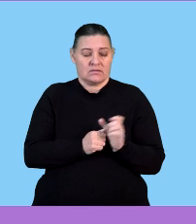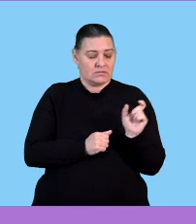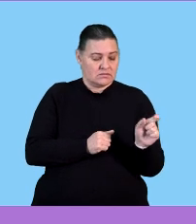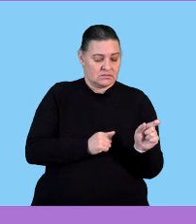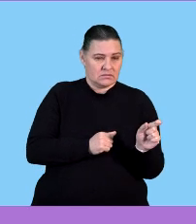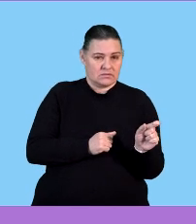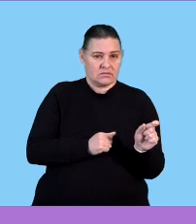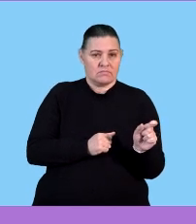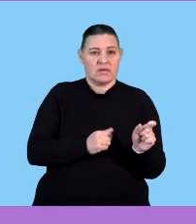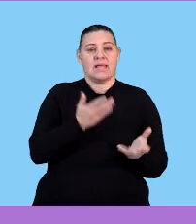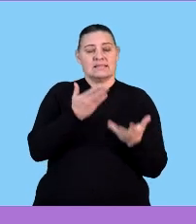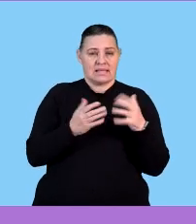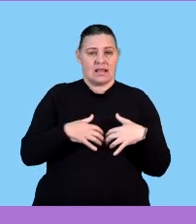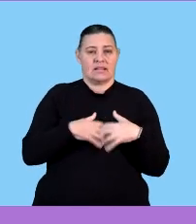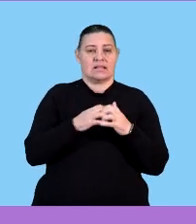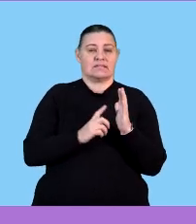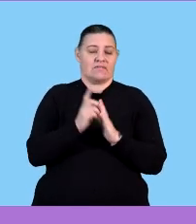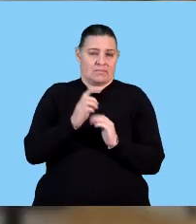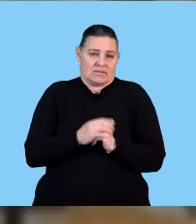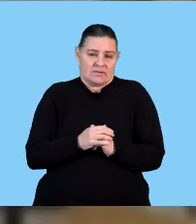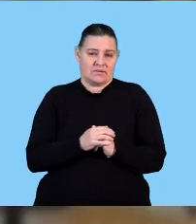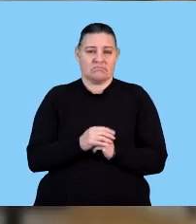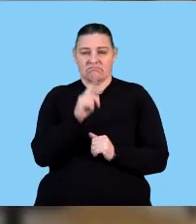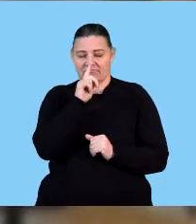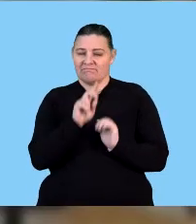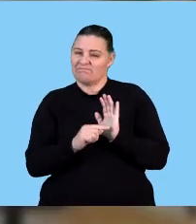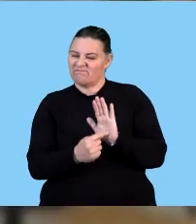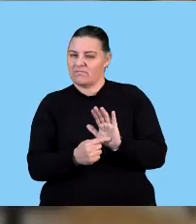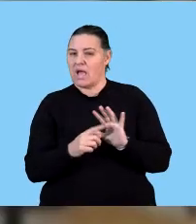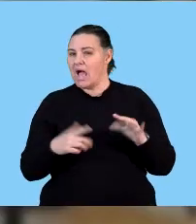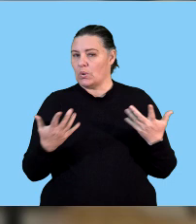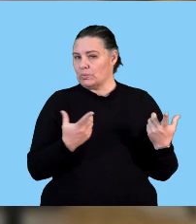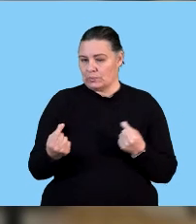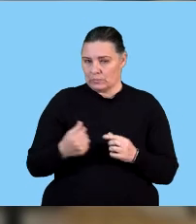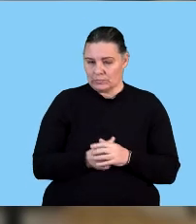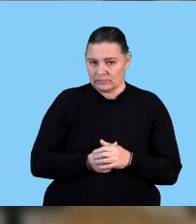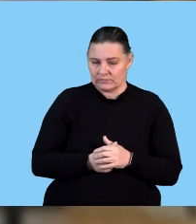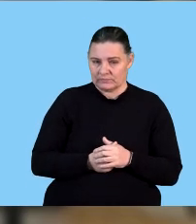and then develop a scale with that. Let's look at an example so I can show you guys how to do that.